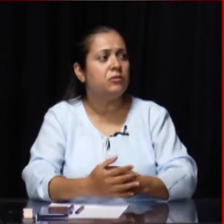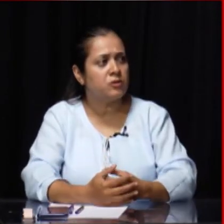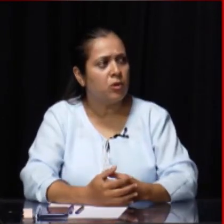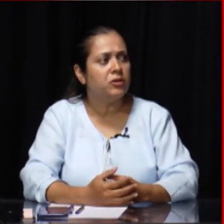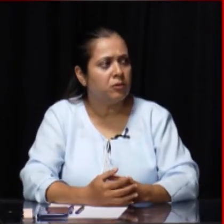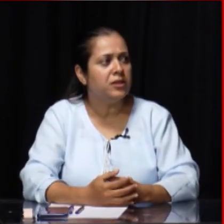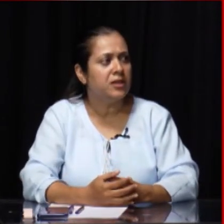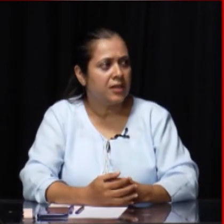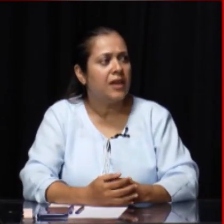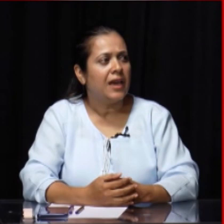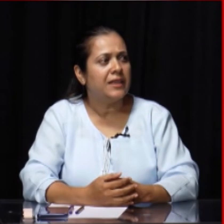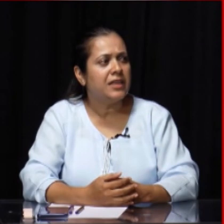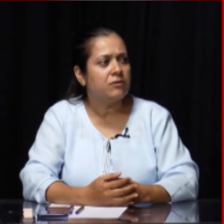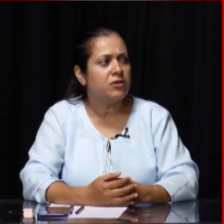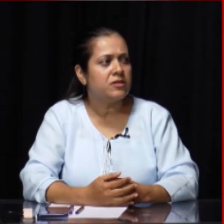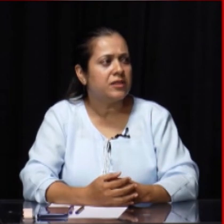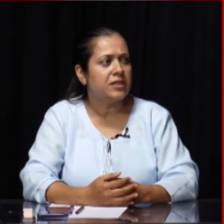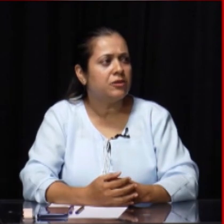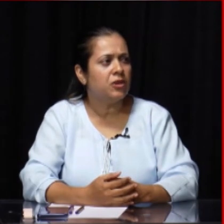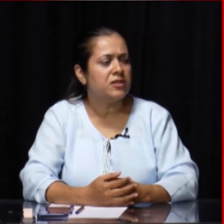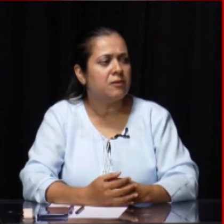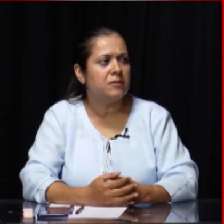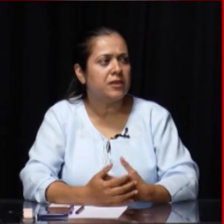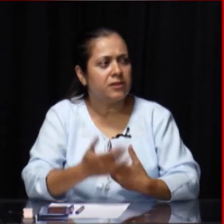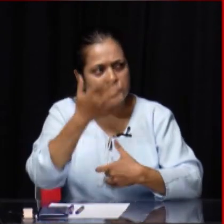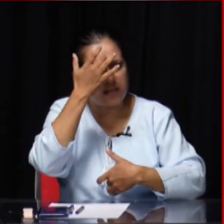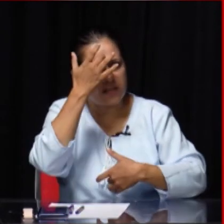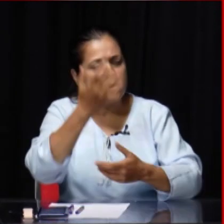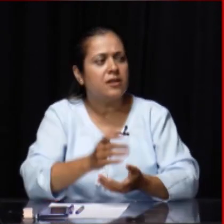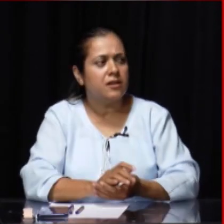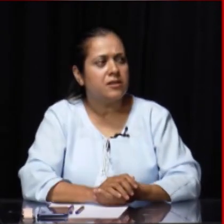he said he was born normal, and then he was he got some,